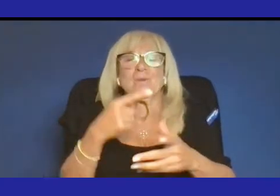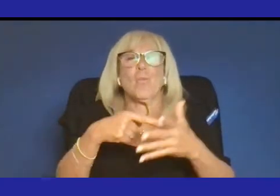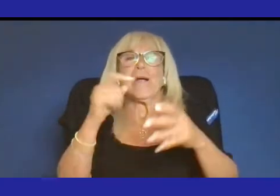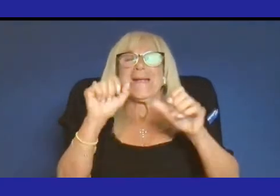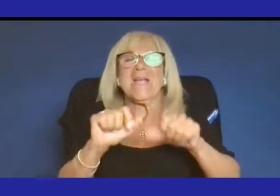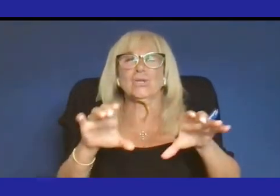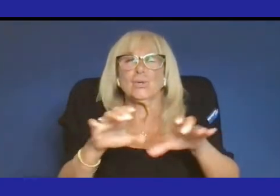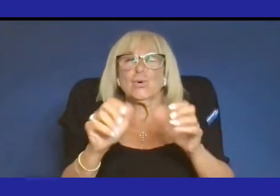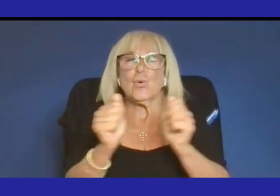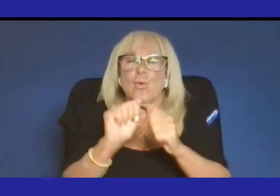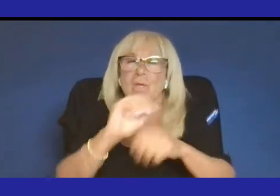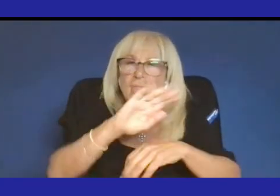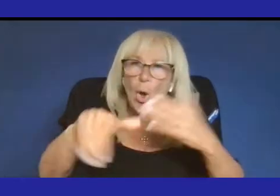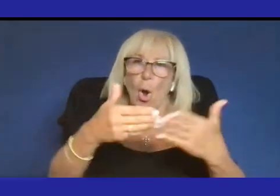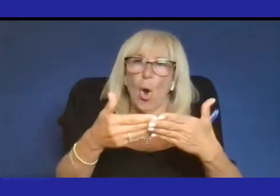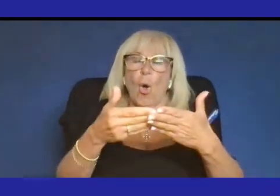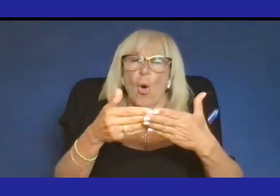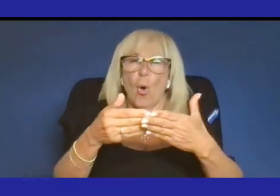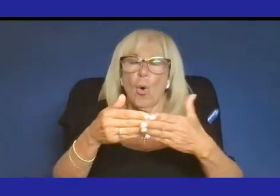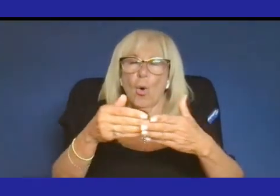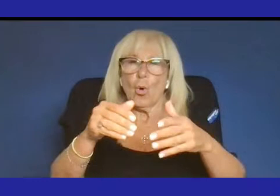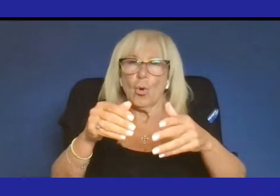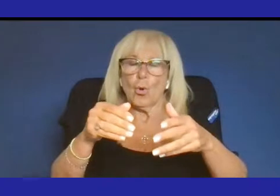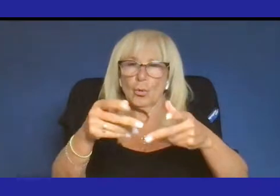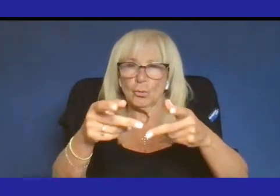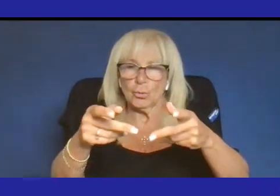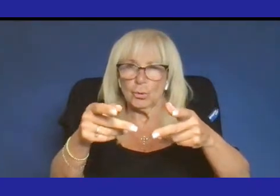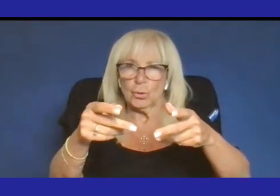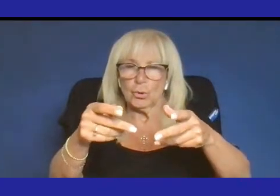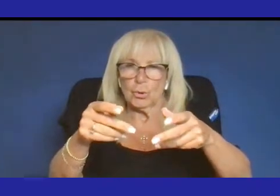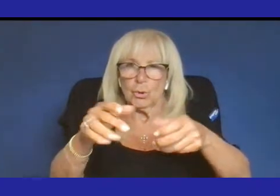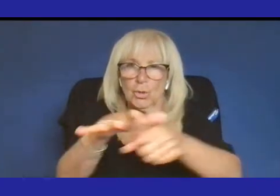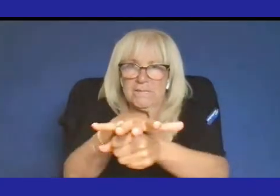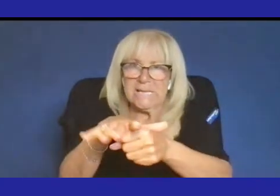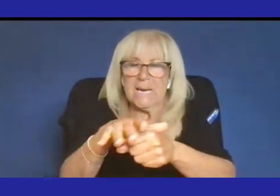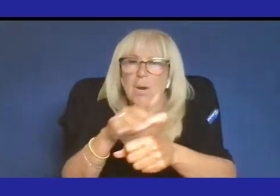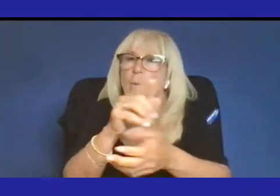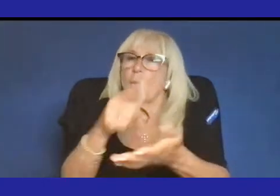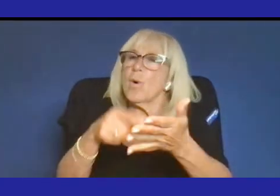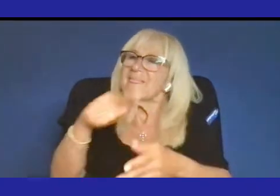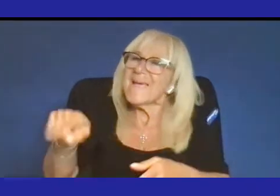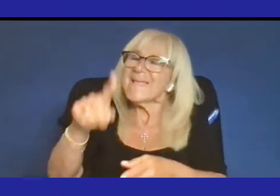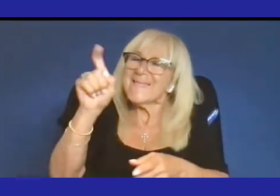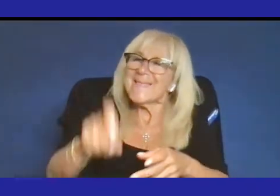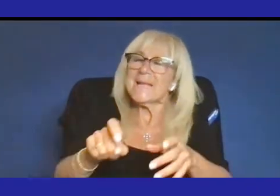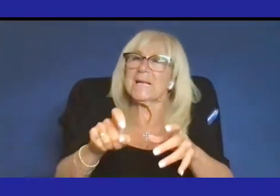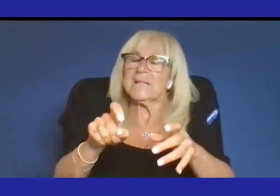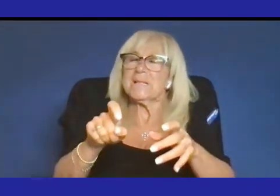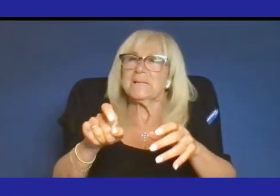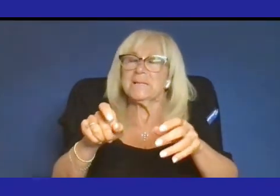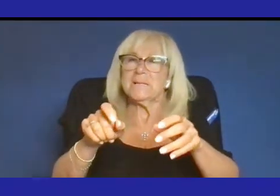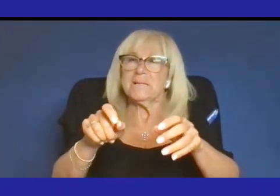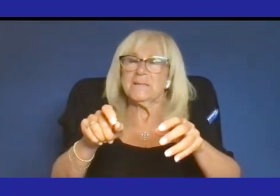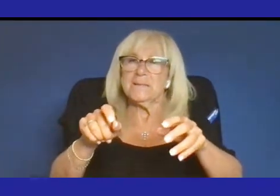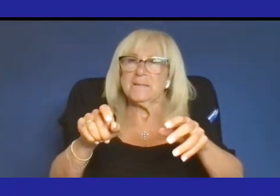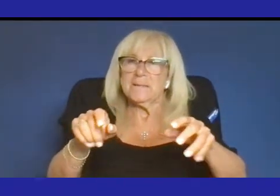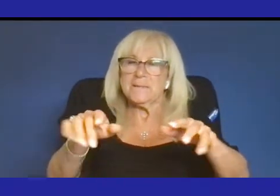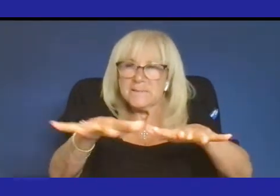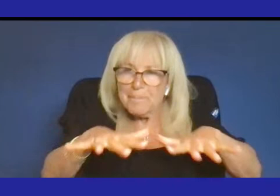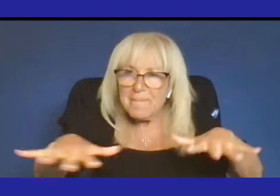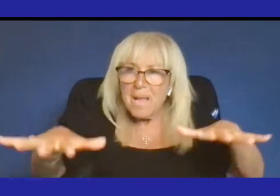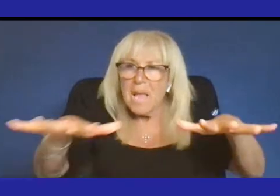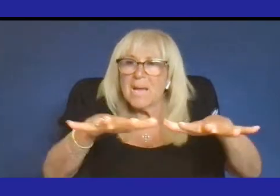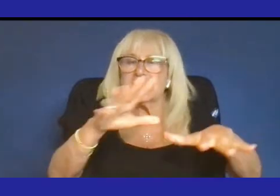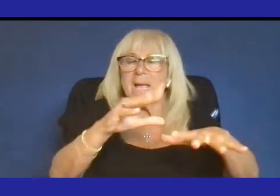enhance the way they think about their space, Right. and maybe providing more of a critical eye and an outside view over the potential of their